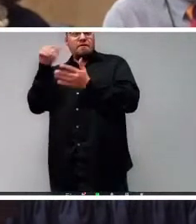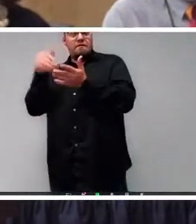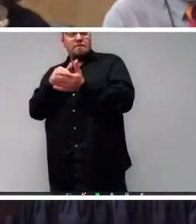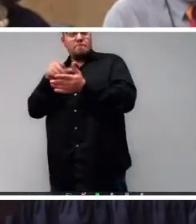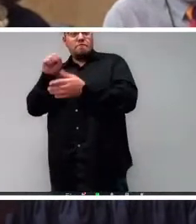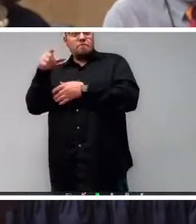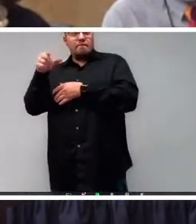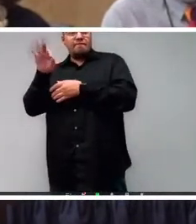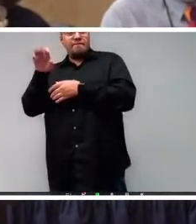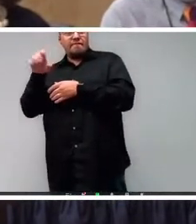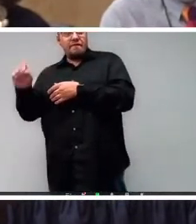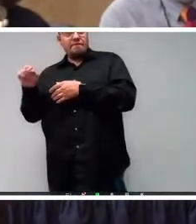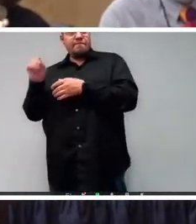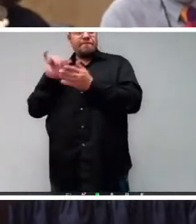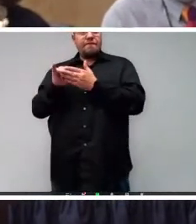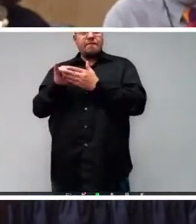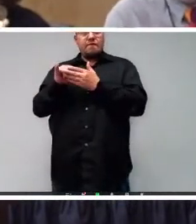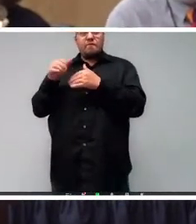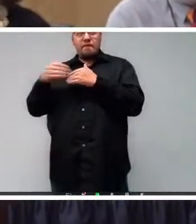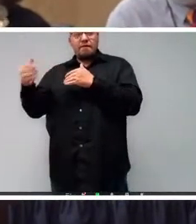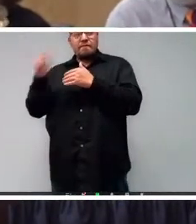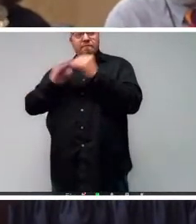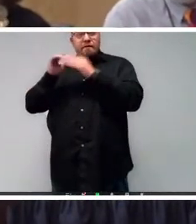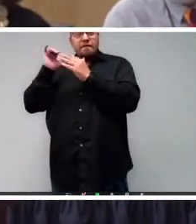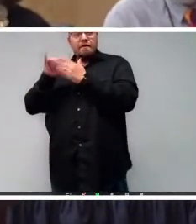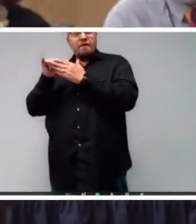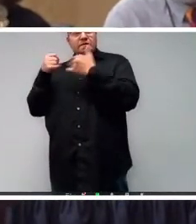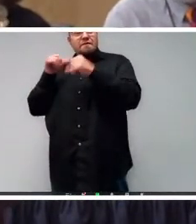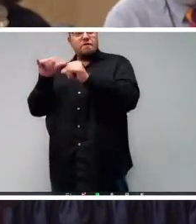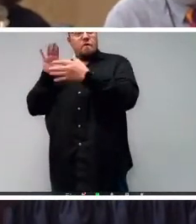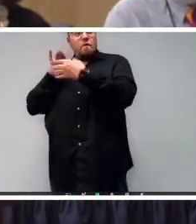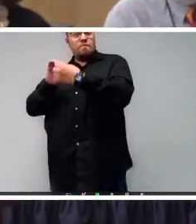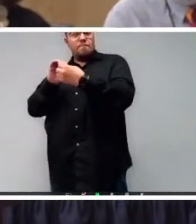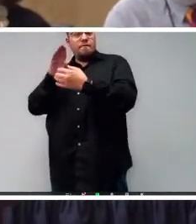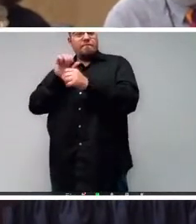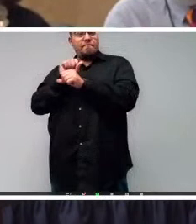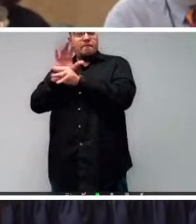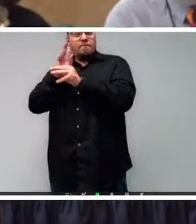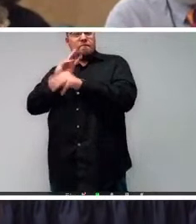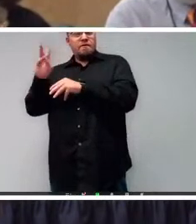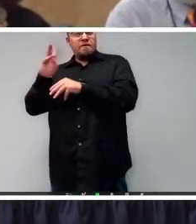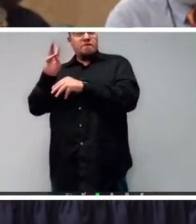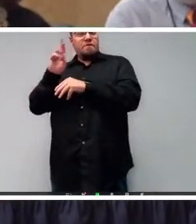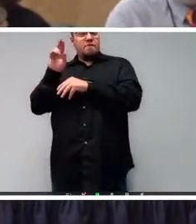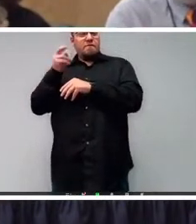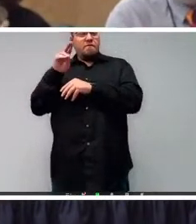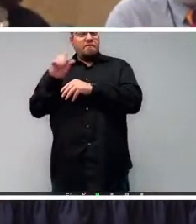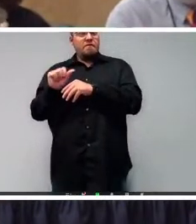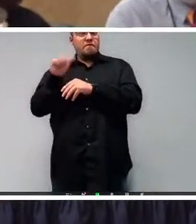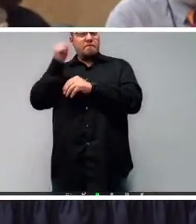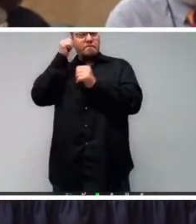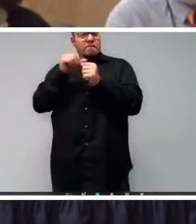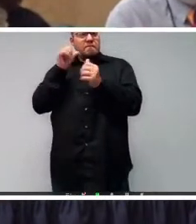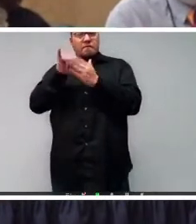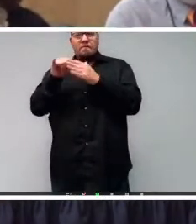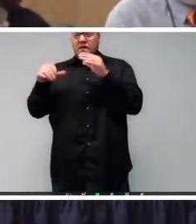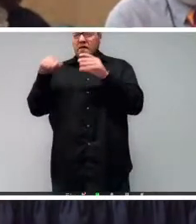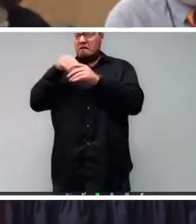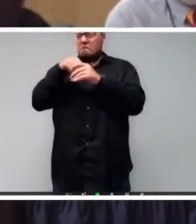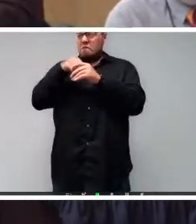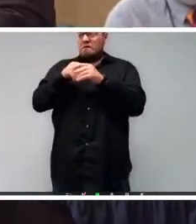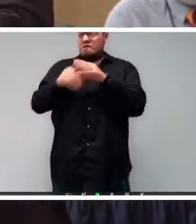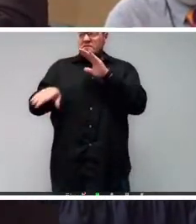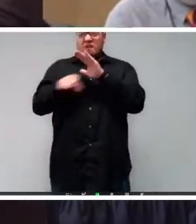us. That was still owned by Mountain West, and as Rhonda remembers, there used to be an indoor soccer field in part of the